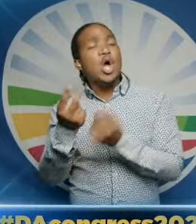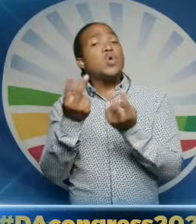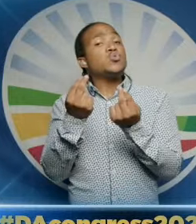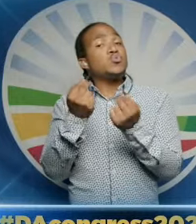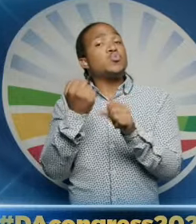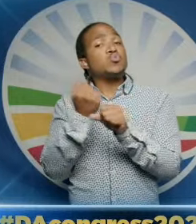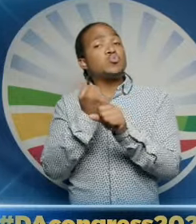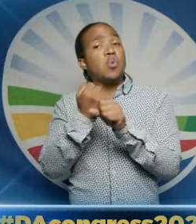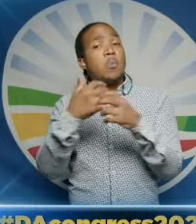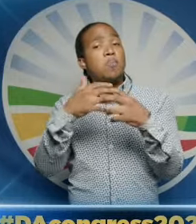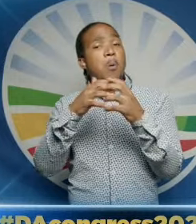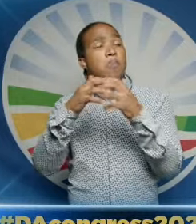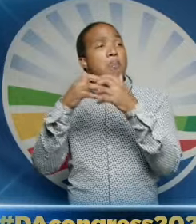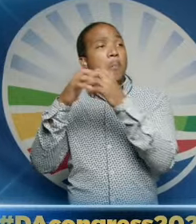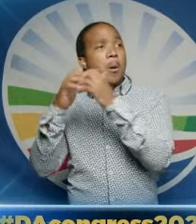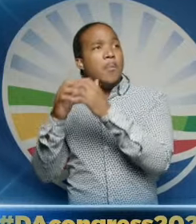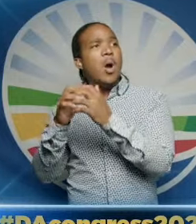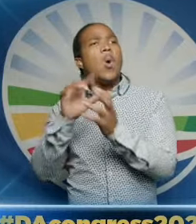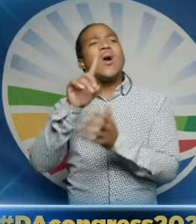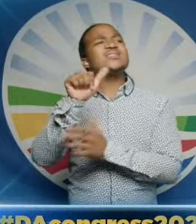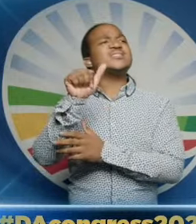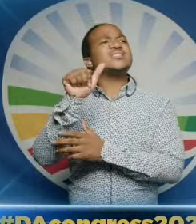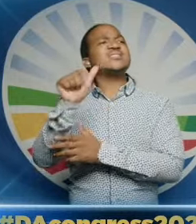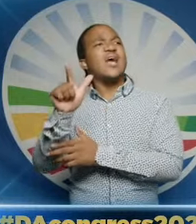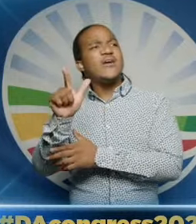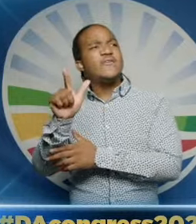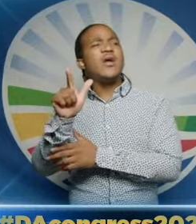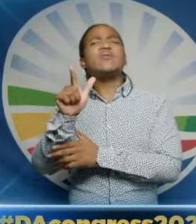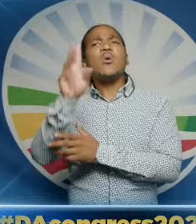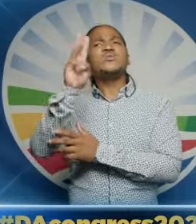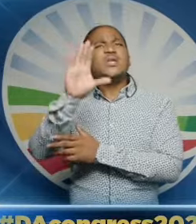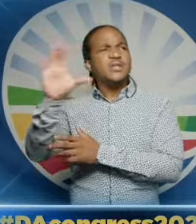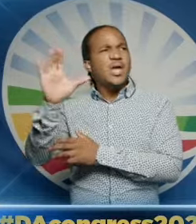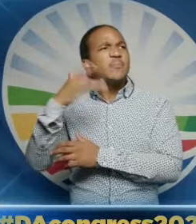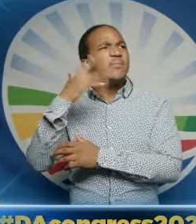last quarter, 167 was created in the Western Cape.